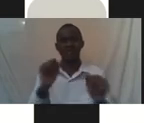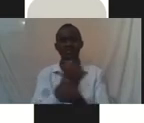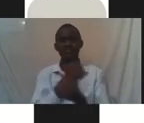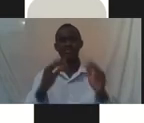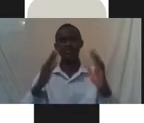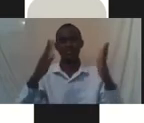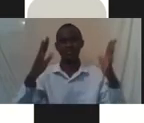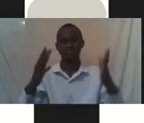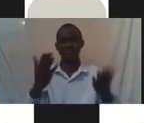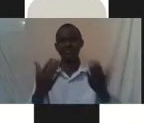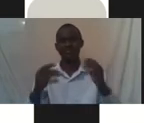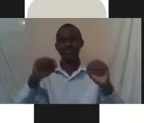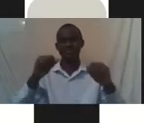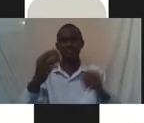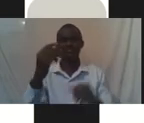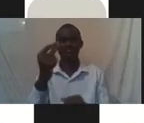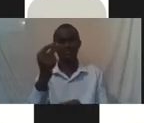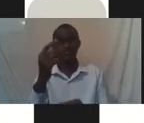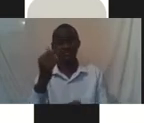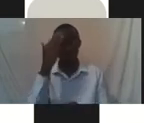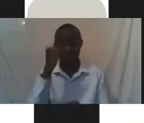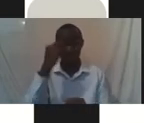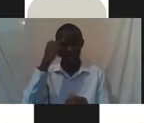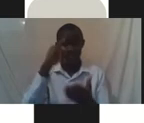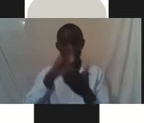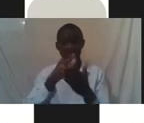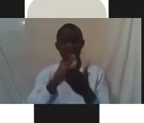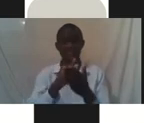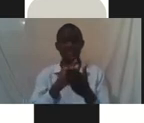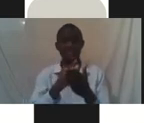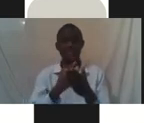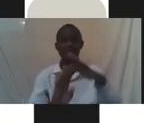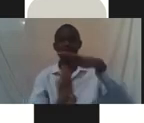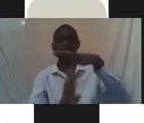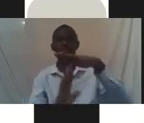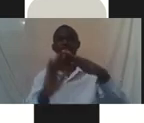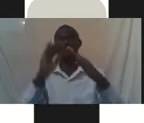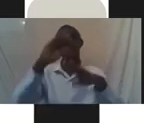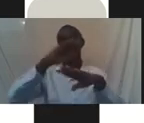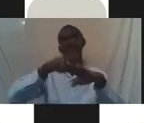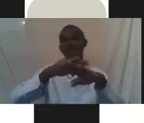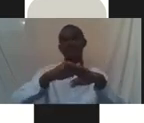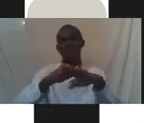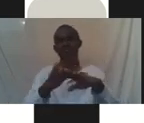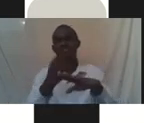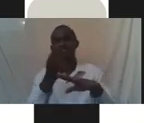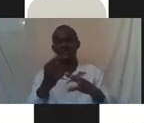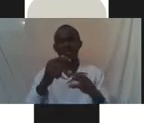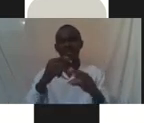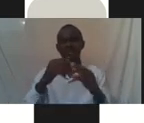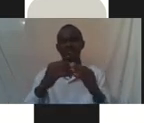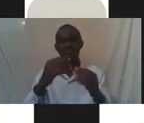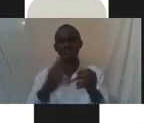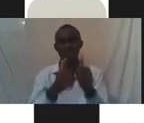we can snap, because I think that based on the comments that are coming in the chats, a lot of people